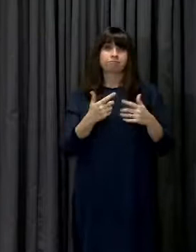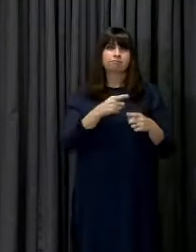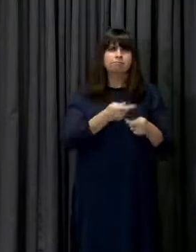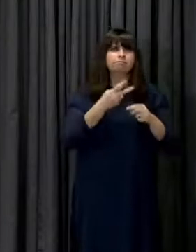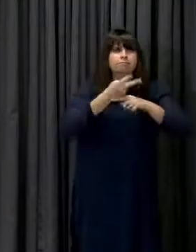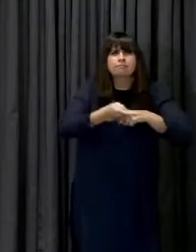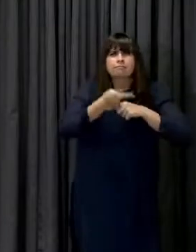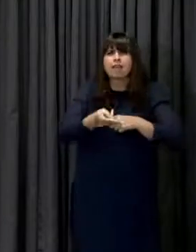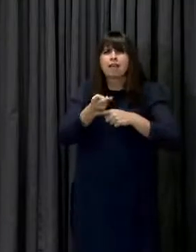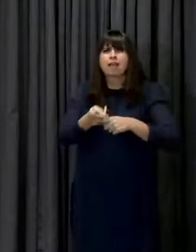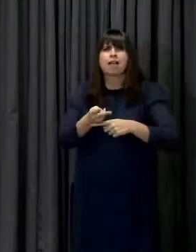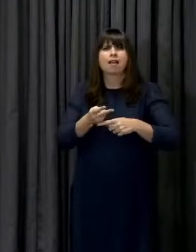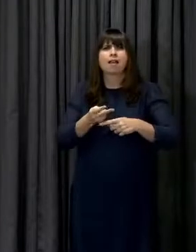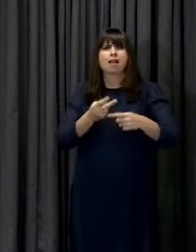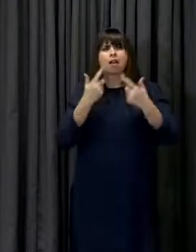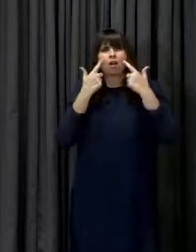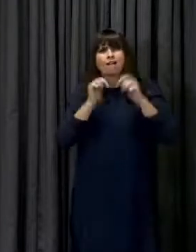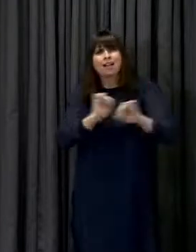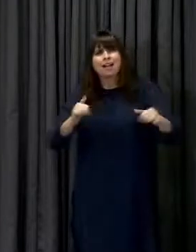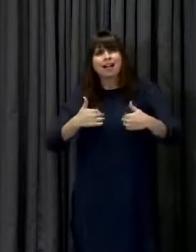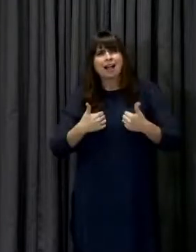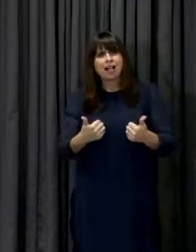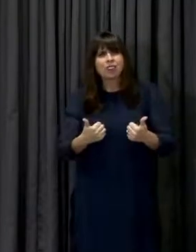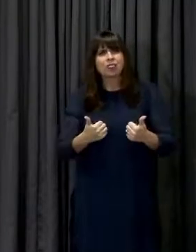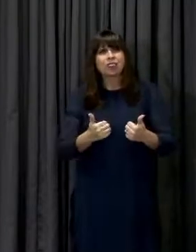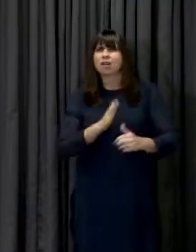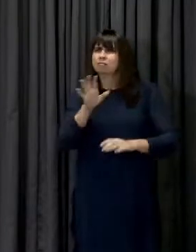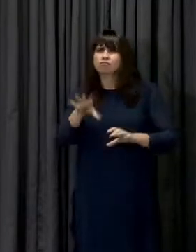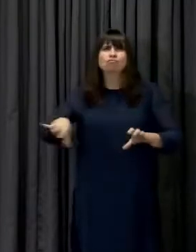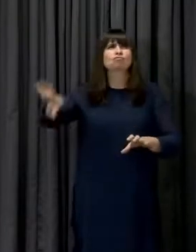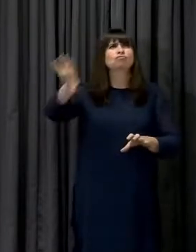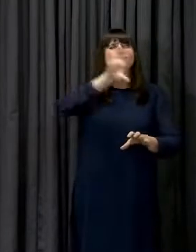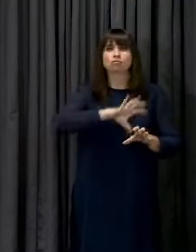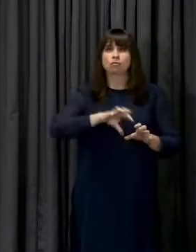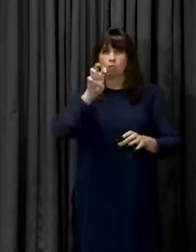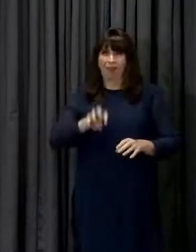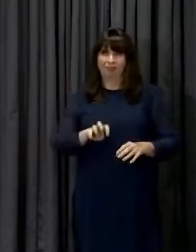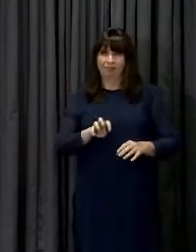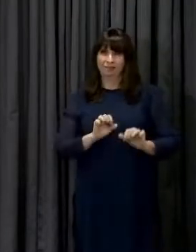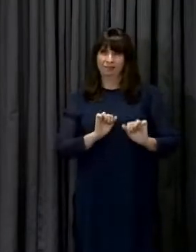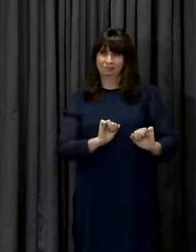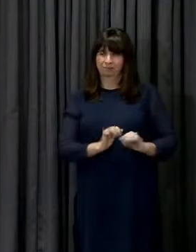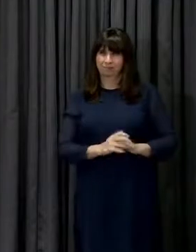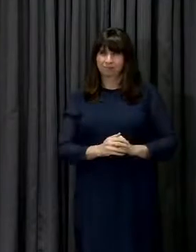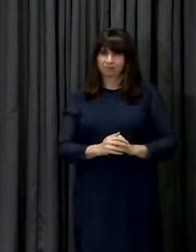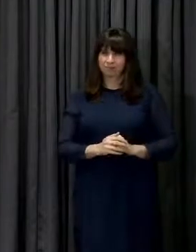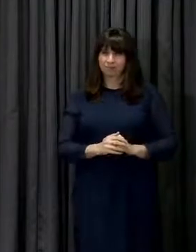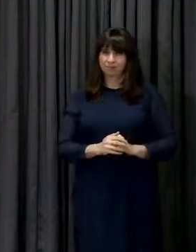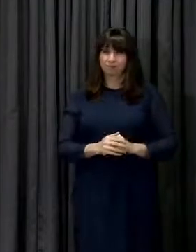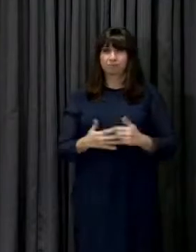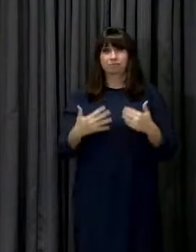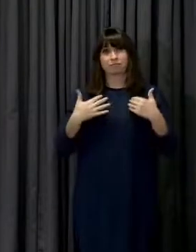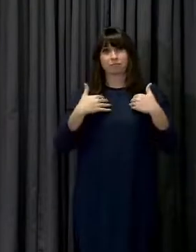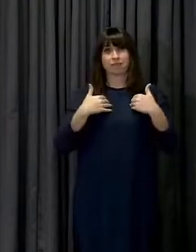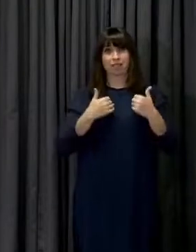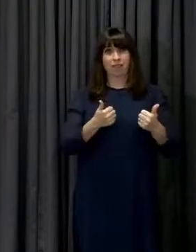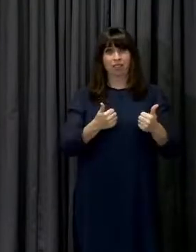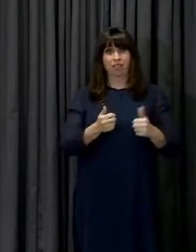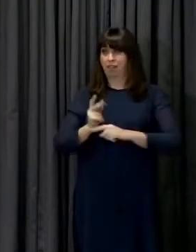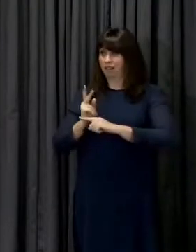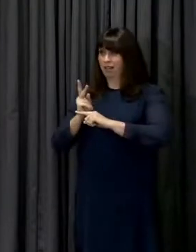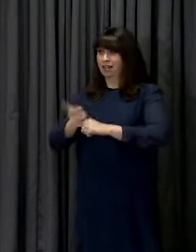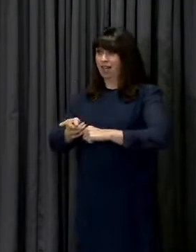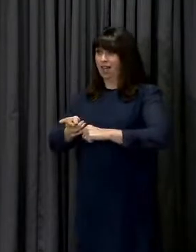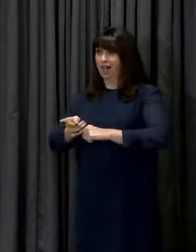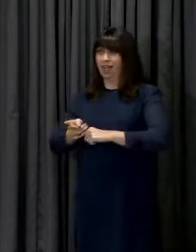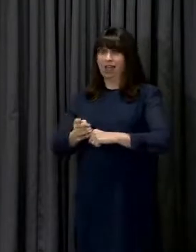of society in each and every community across Wales. Our health and care services have never